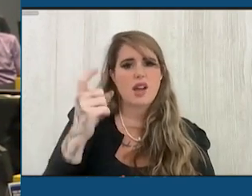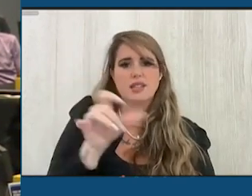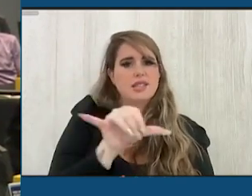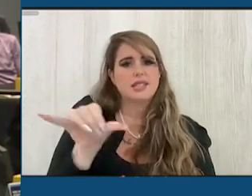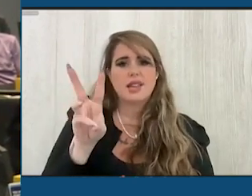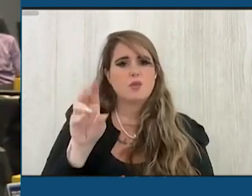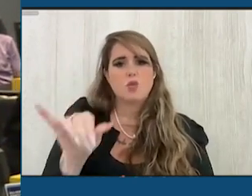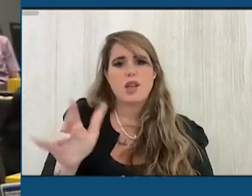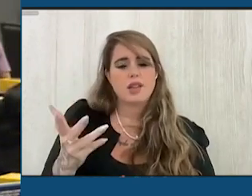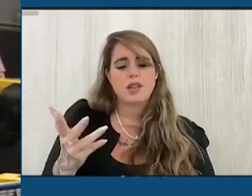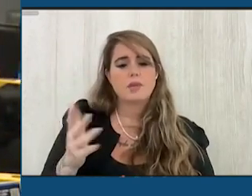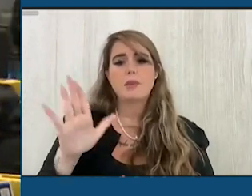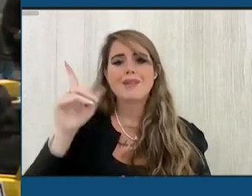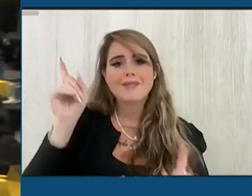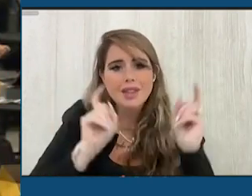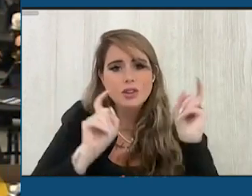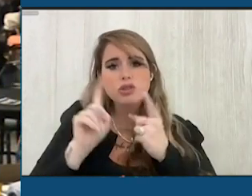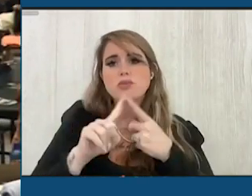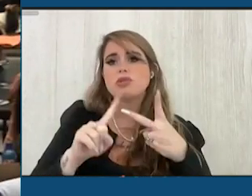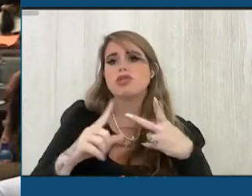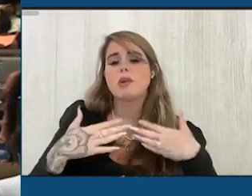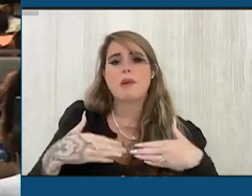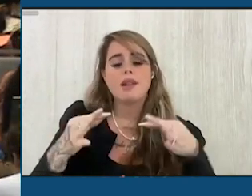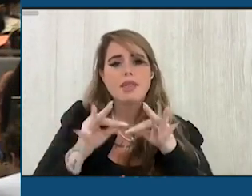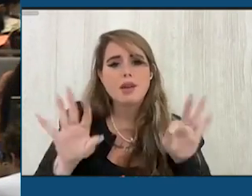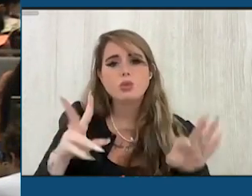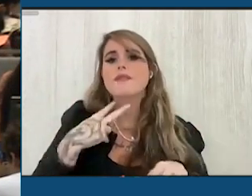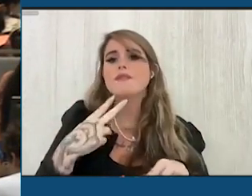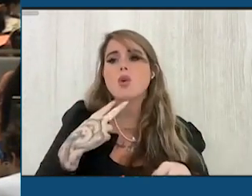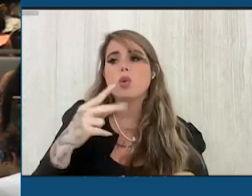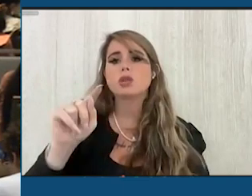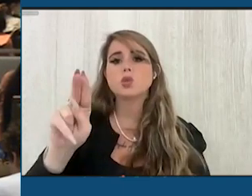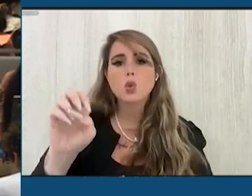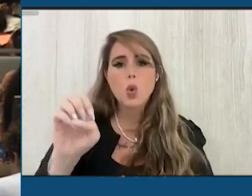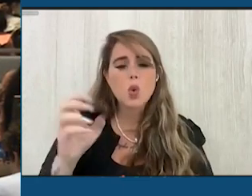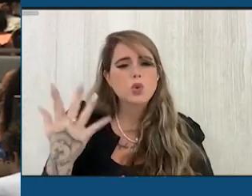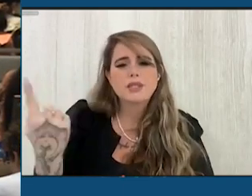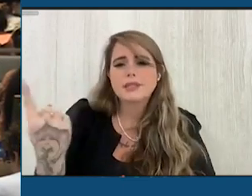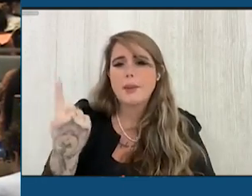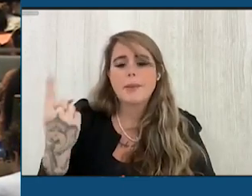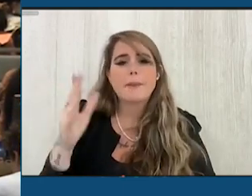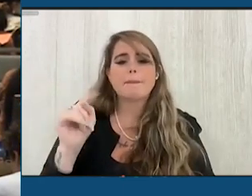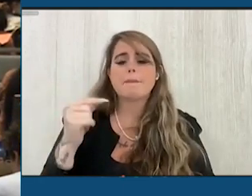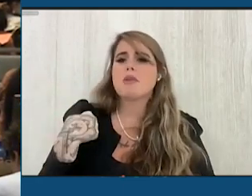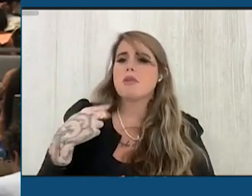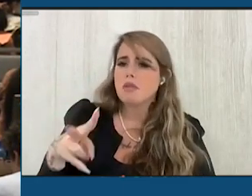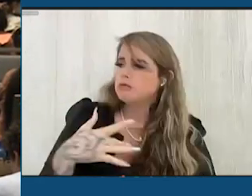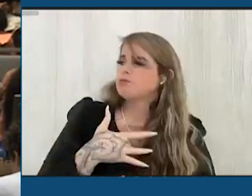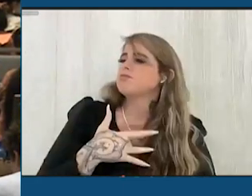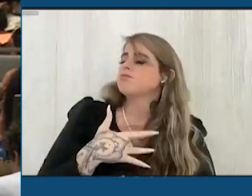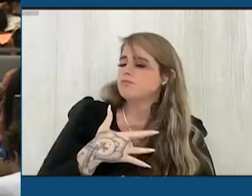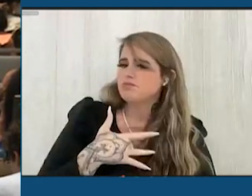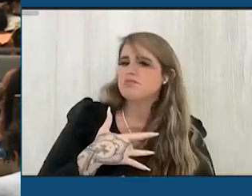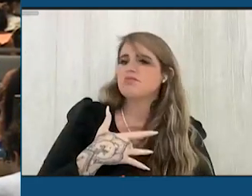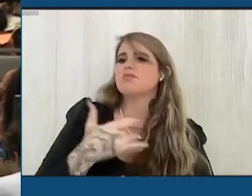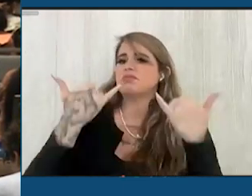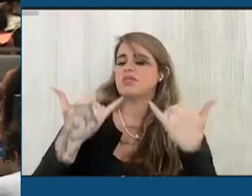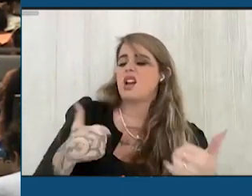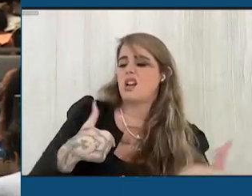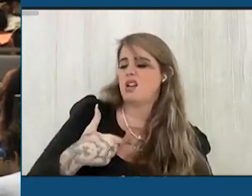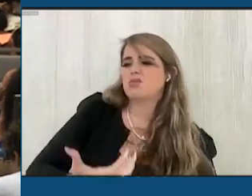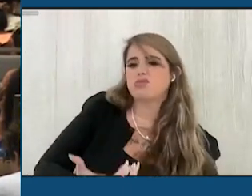his facial expression, his body language, his vocal tone, but I decided in that moment, now was the time I needed to get